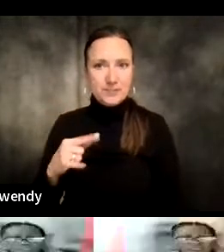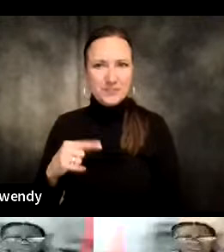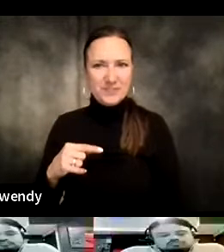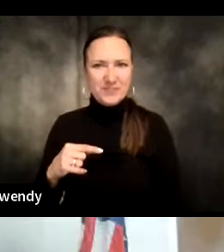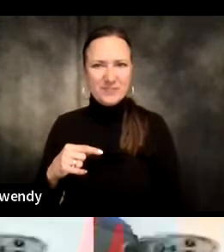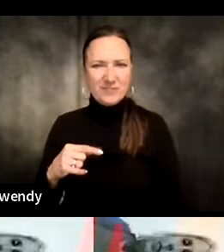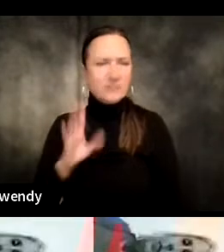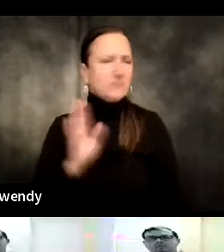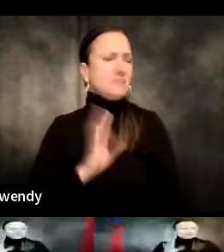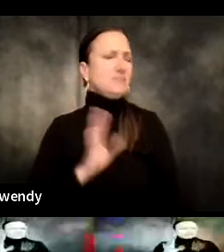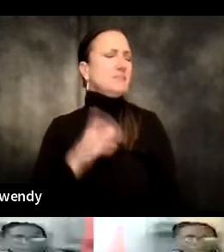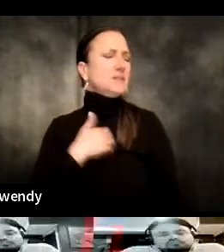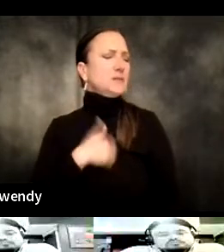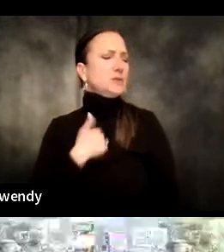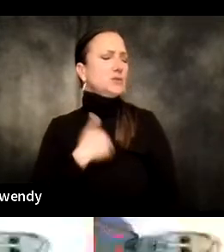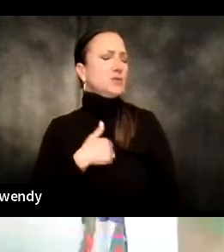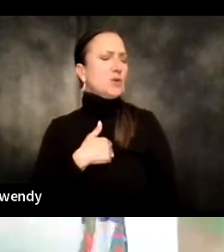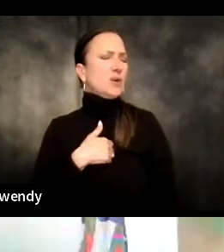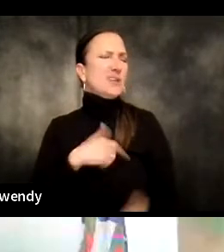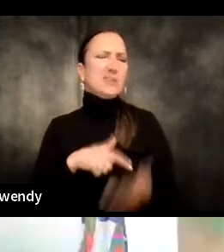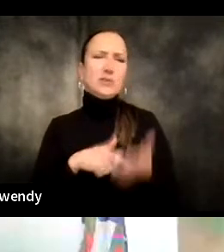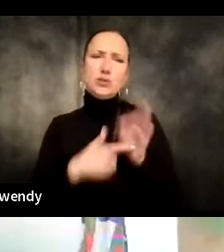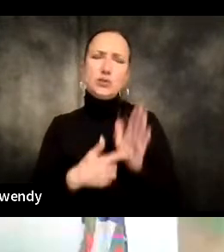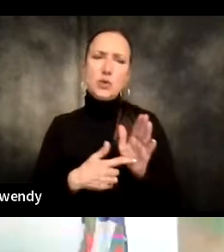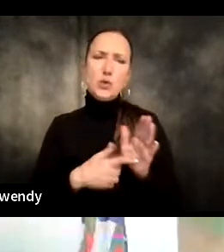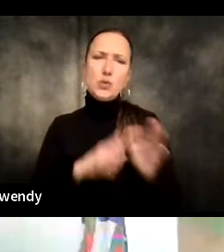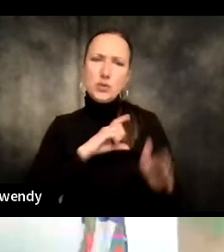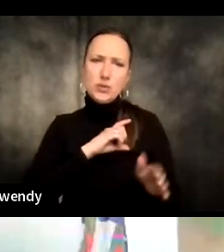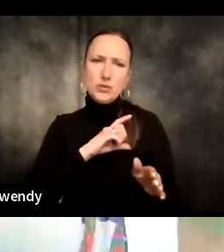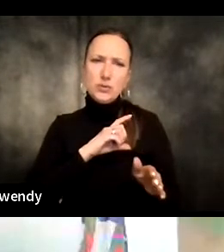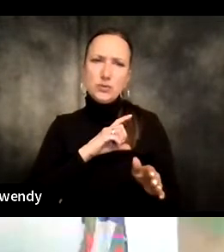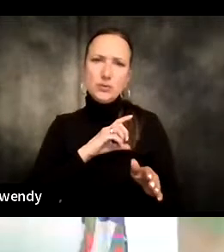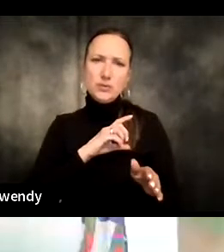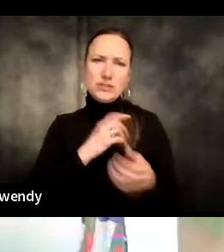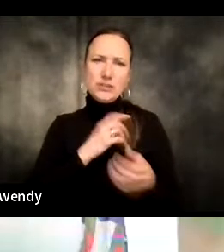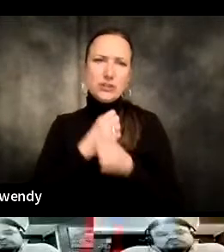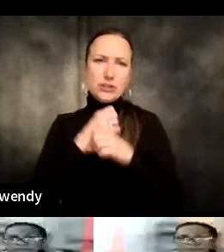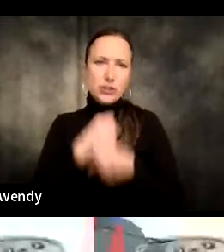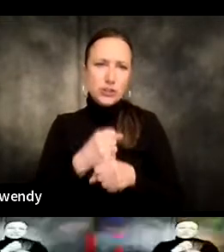you get a chance to show the security plan? I